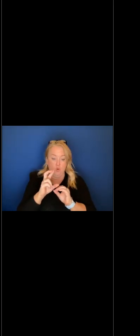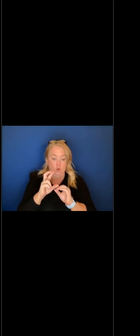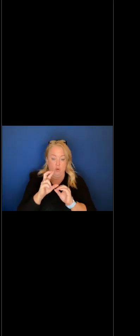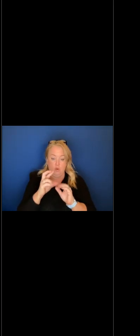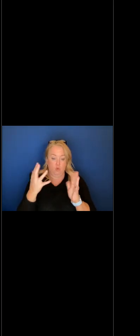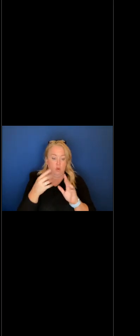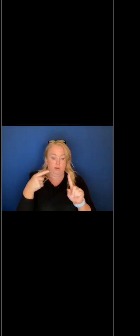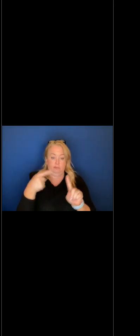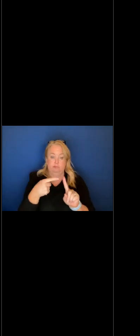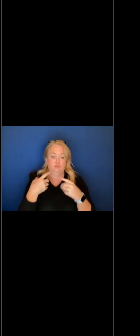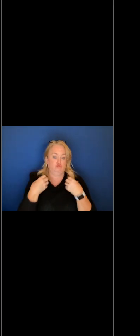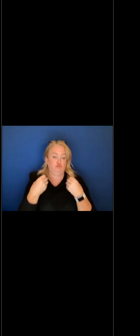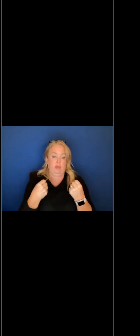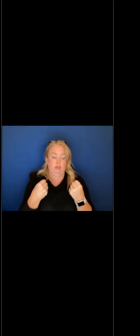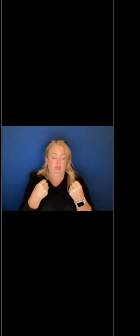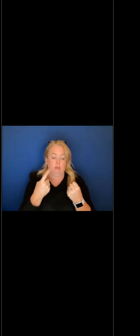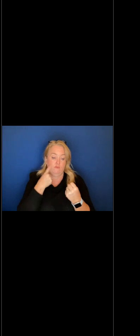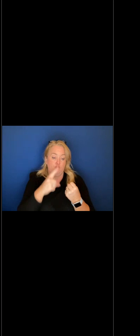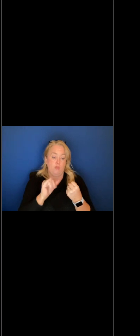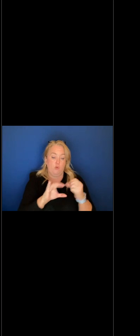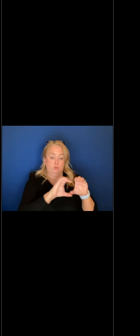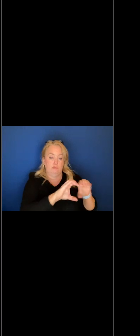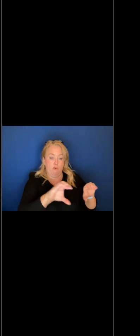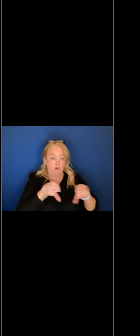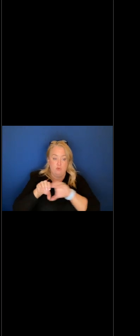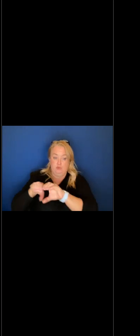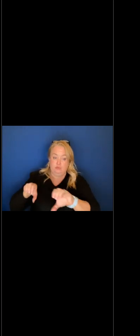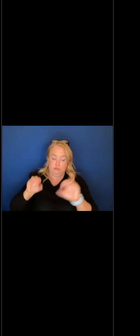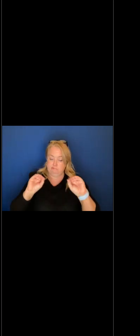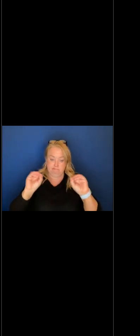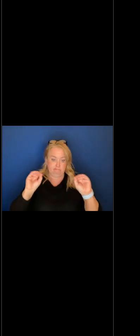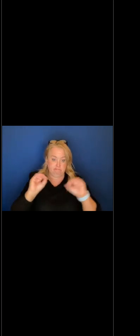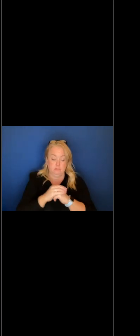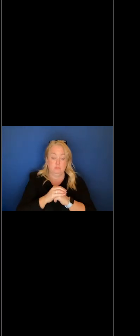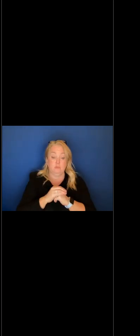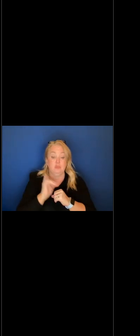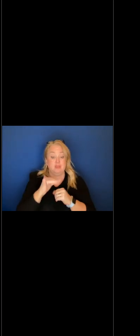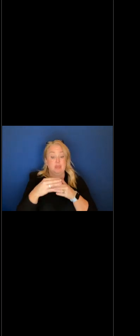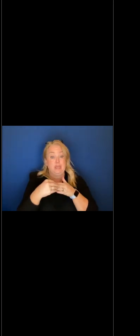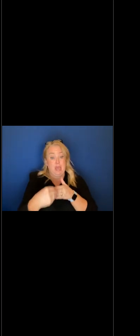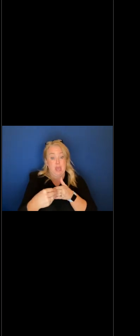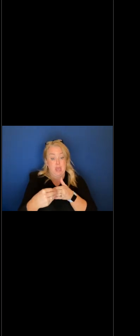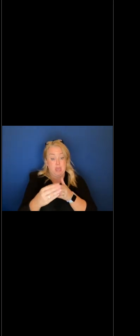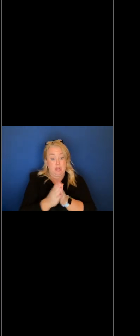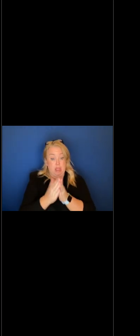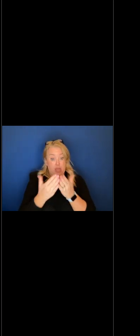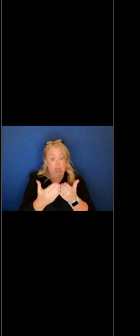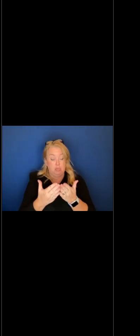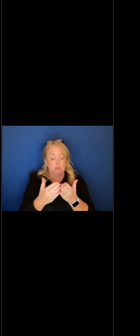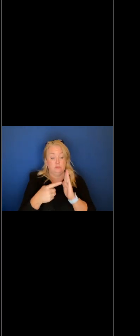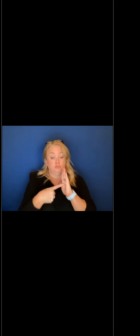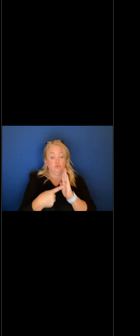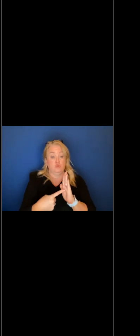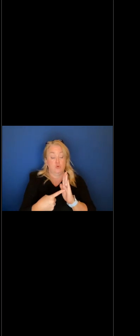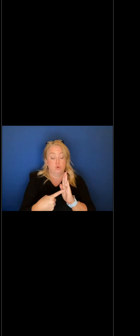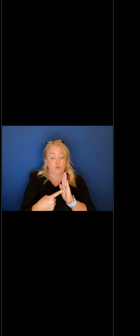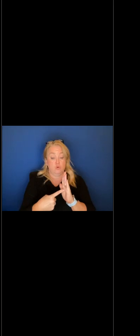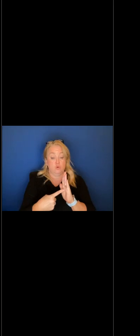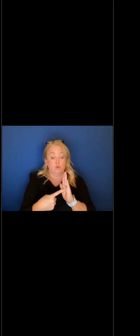structural strength for grab bars. The guidelines only state that